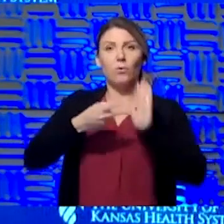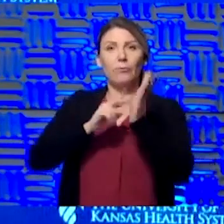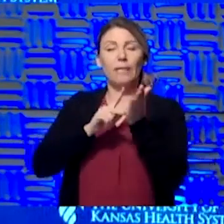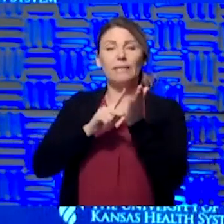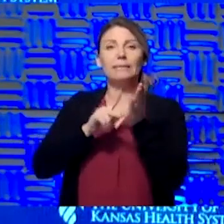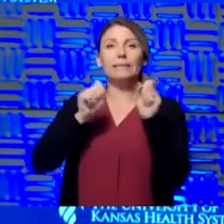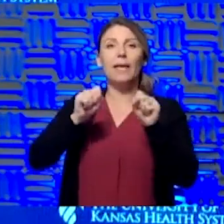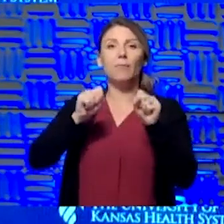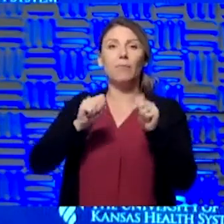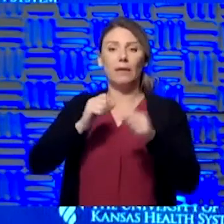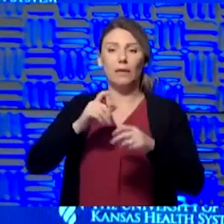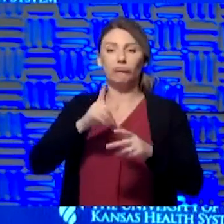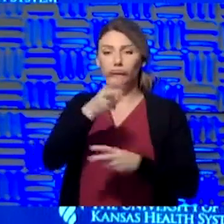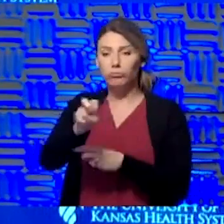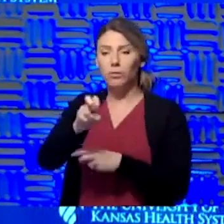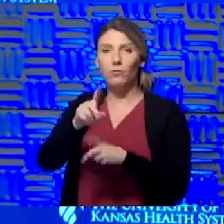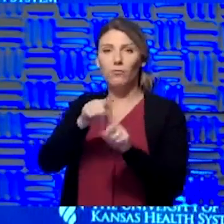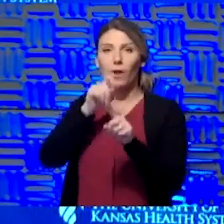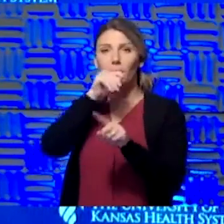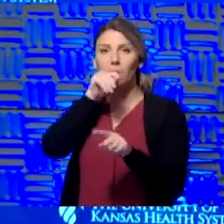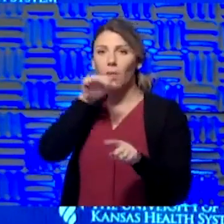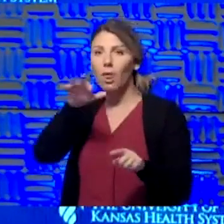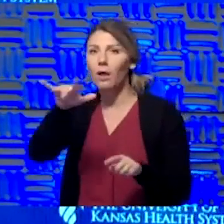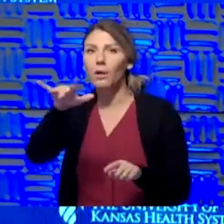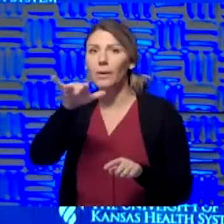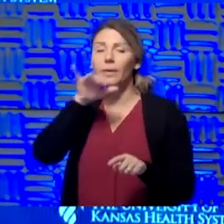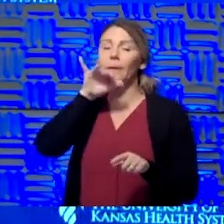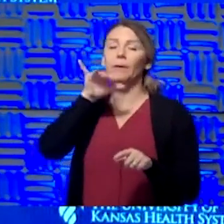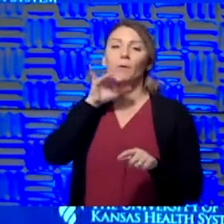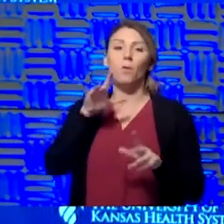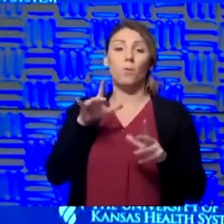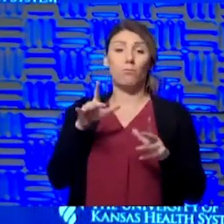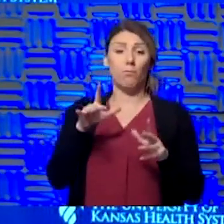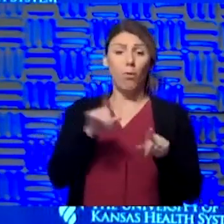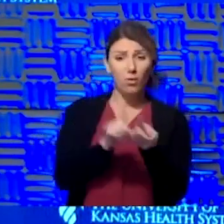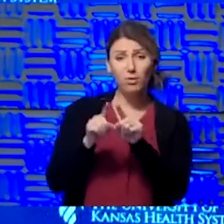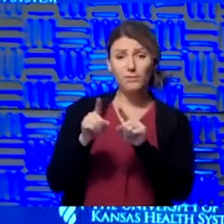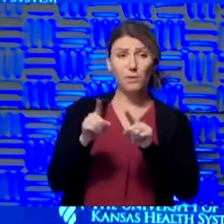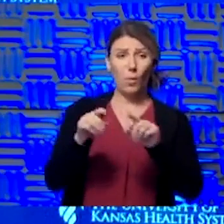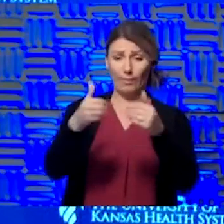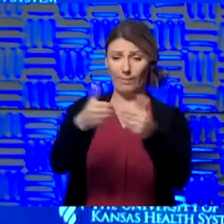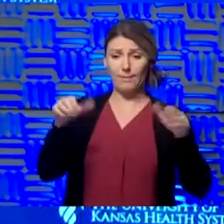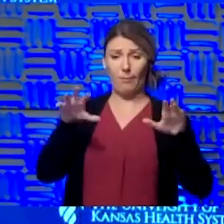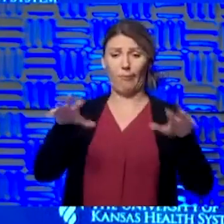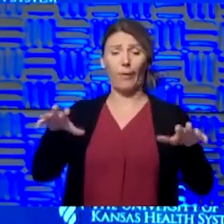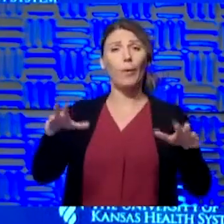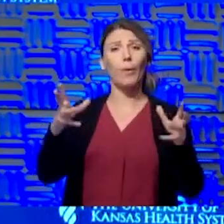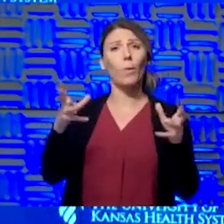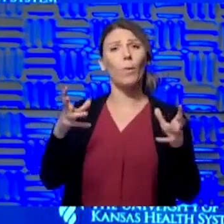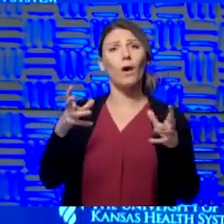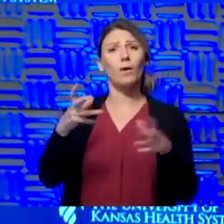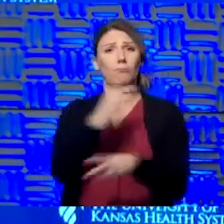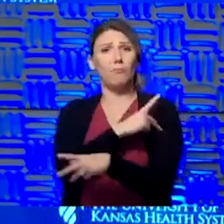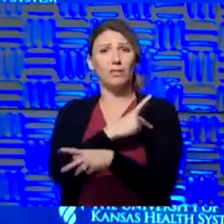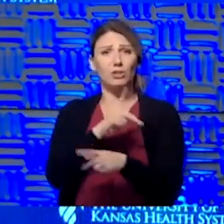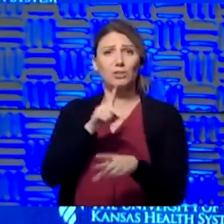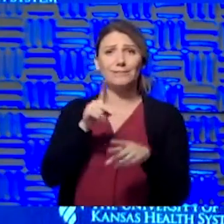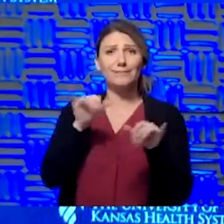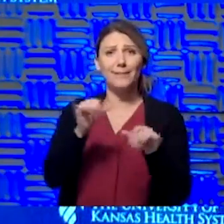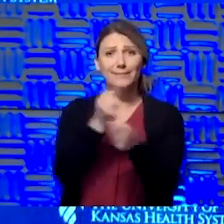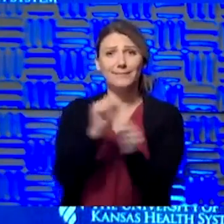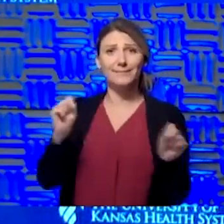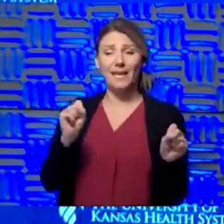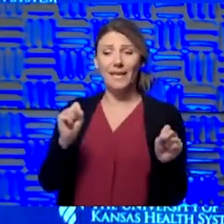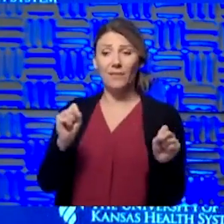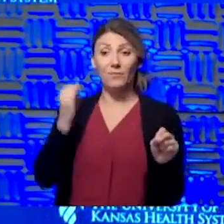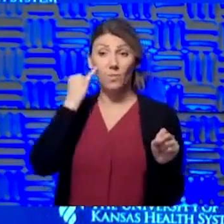secretions. And as a result, we want to make sure that patients stay safe. Our hospital has, and I think most people have, they've cohorted patients together. So